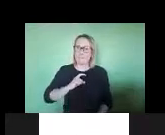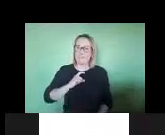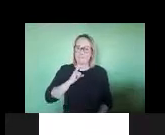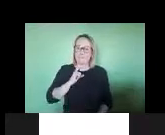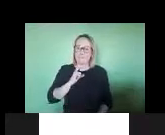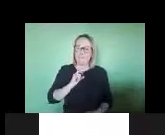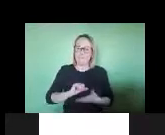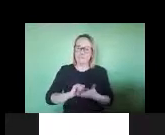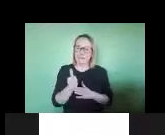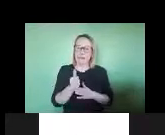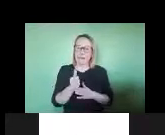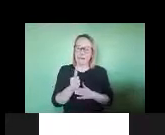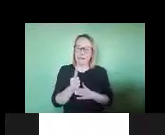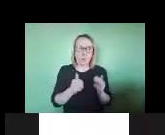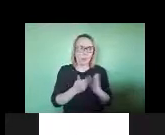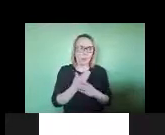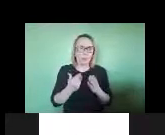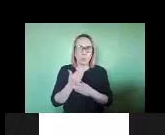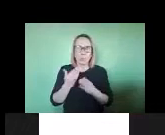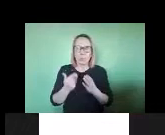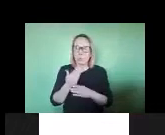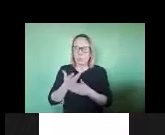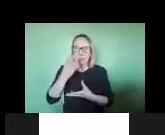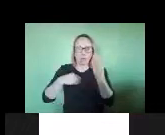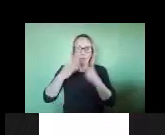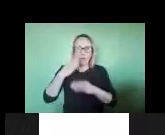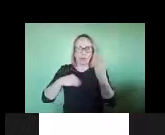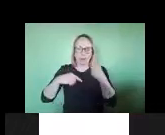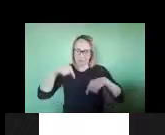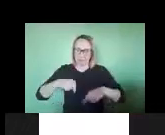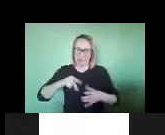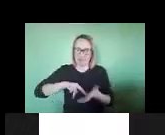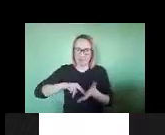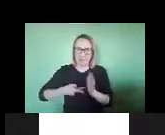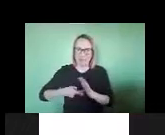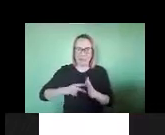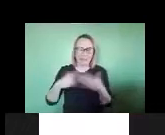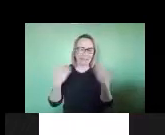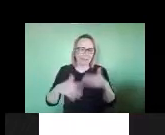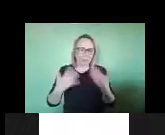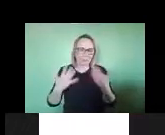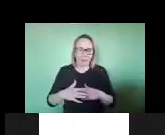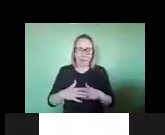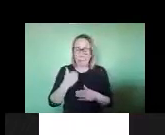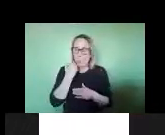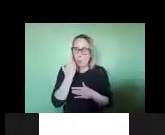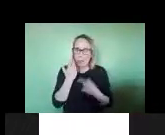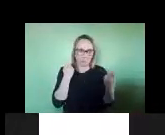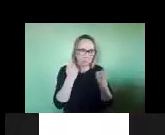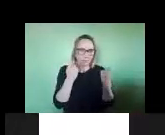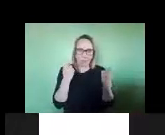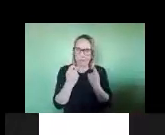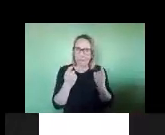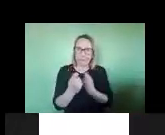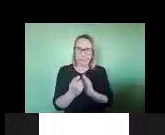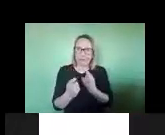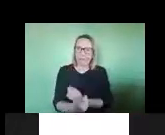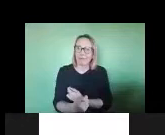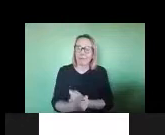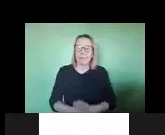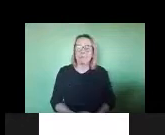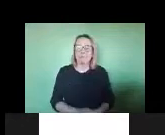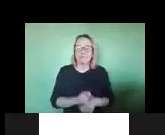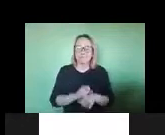skills. So many new things to learn with this organisation, to be honest with you, because it's continually evolving. But during the